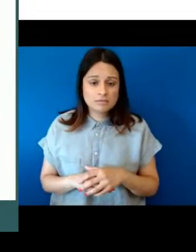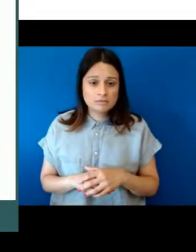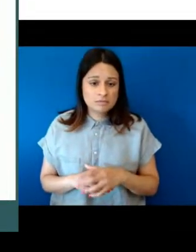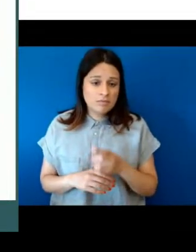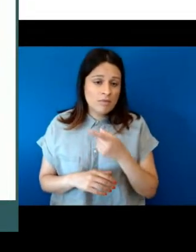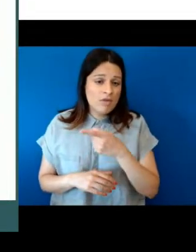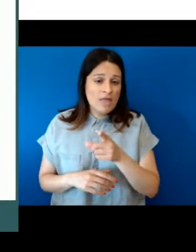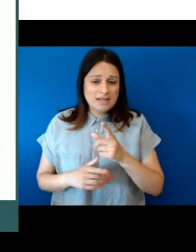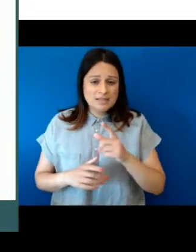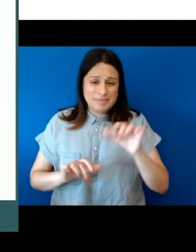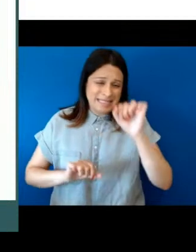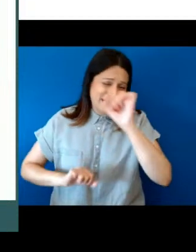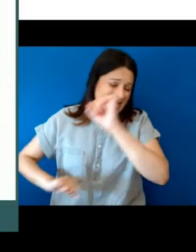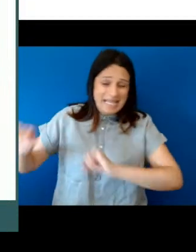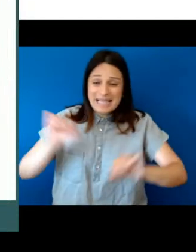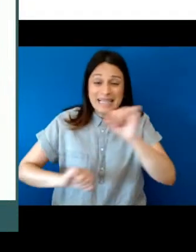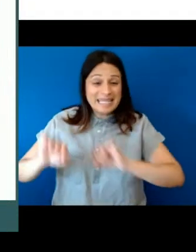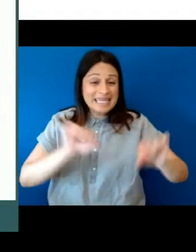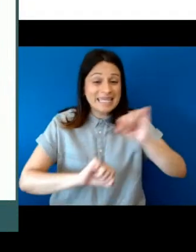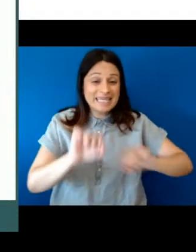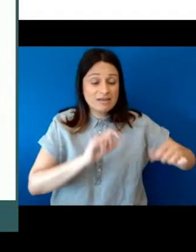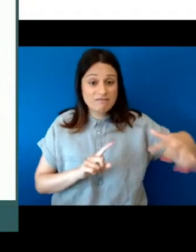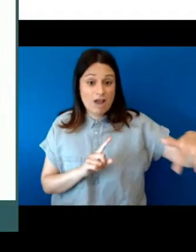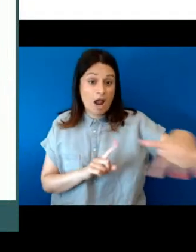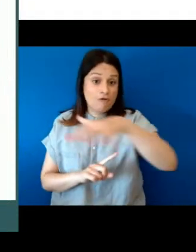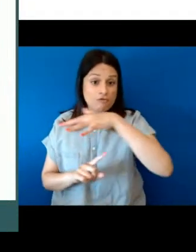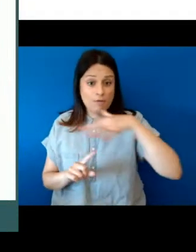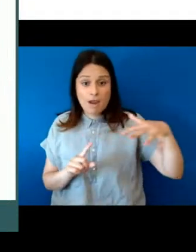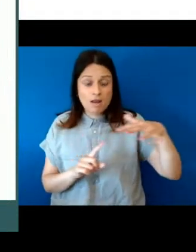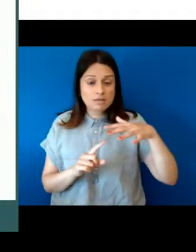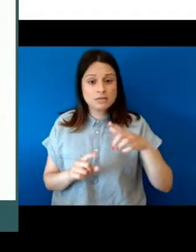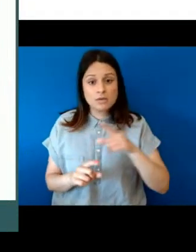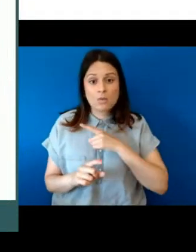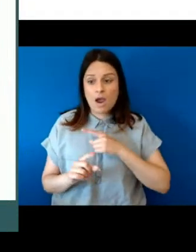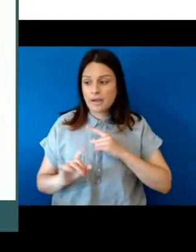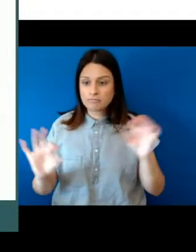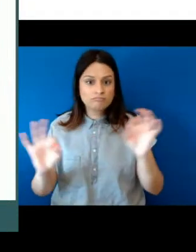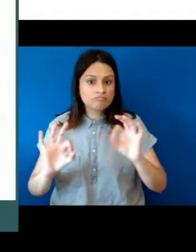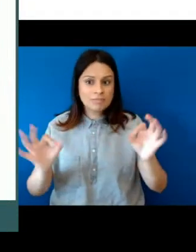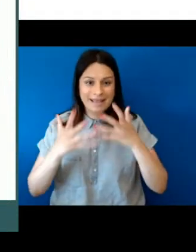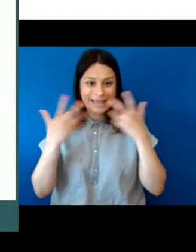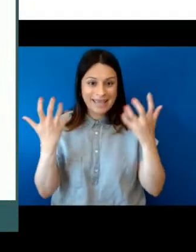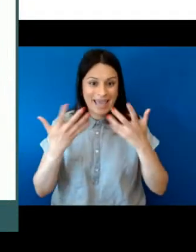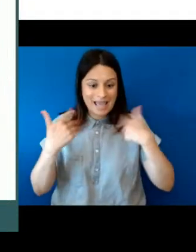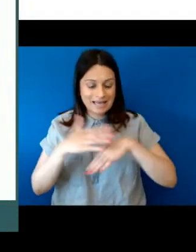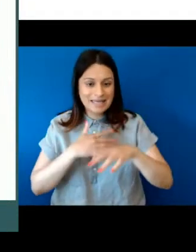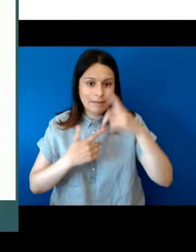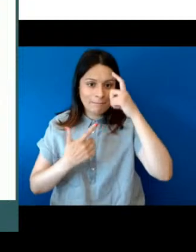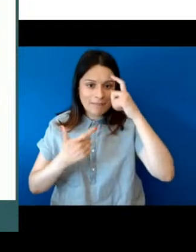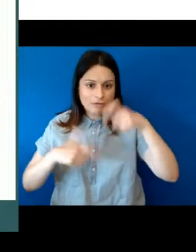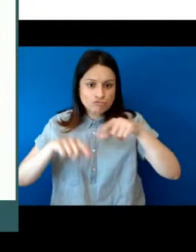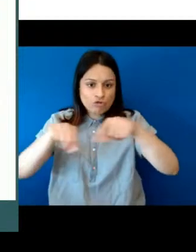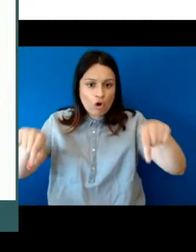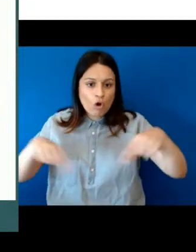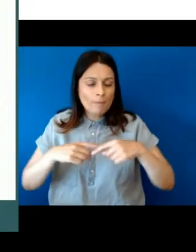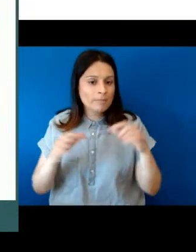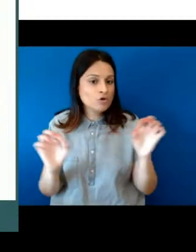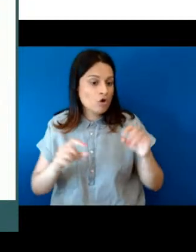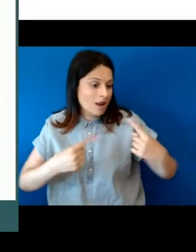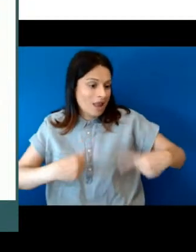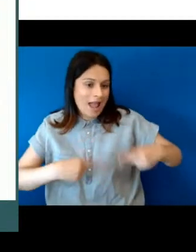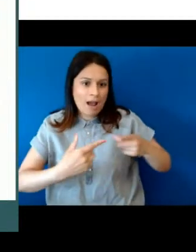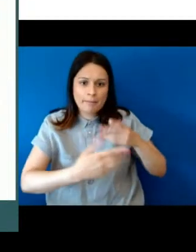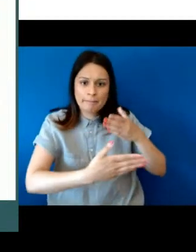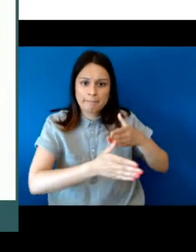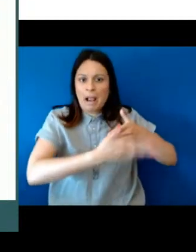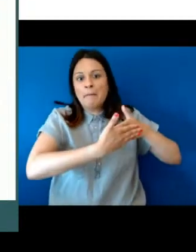of their environment. They're not letting the cat into the bedroom, etc., and they actively manage